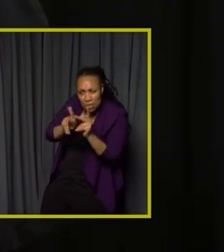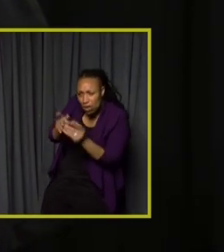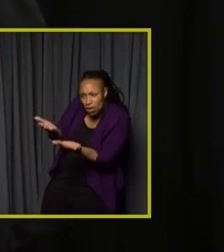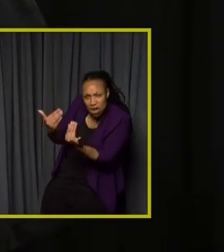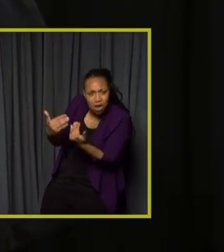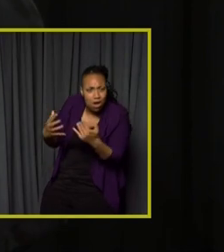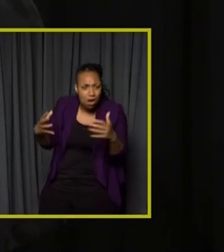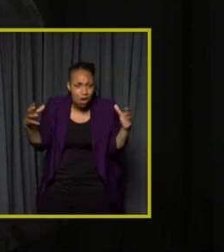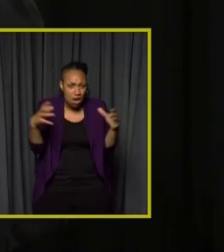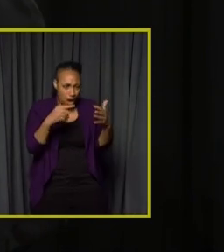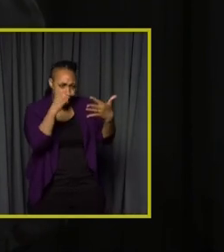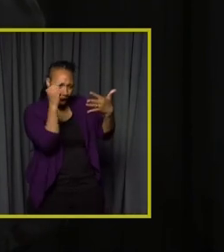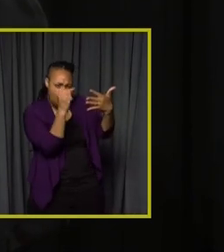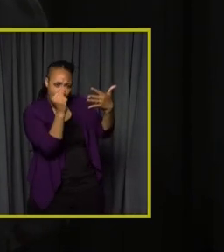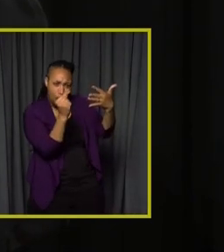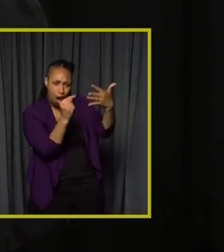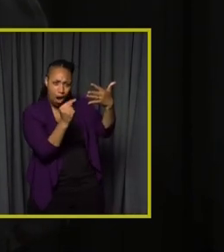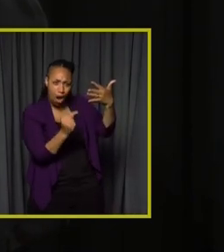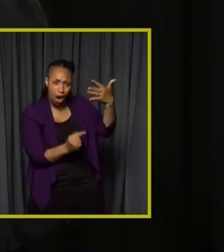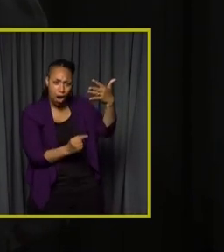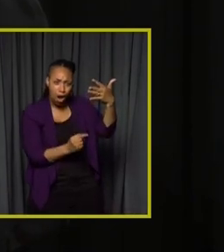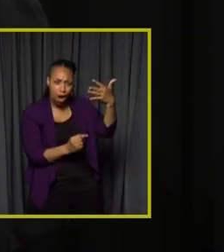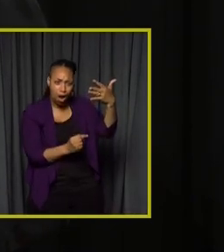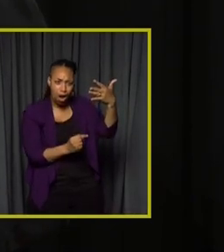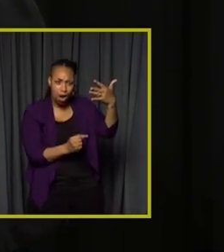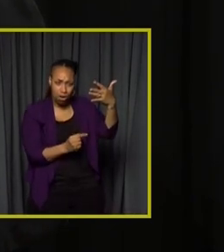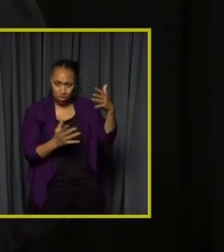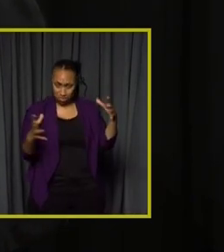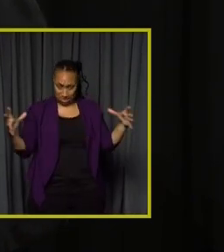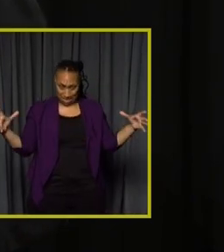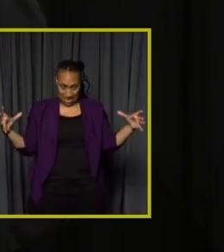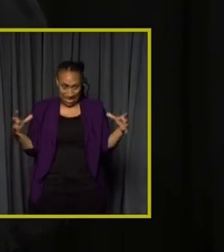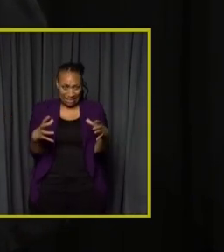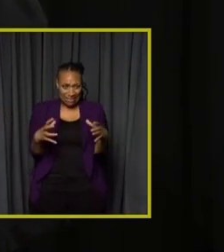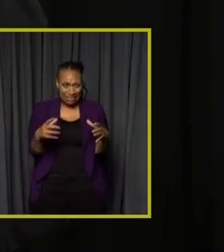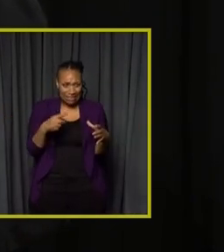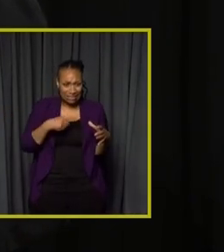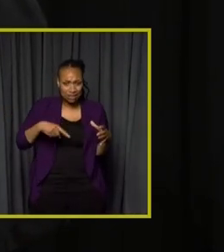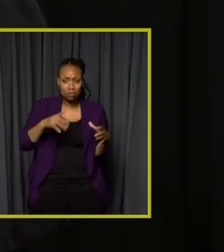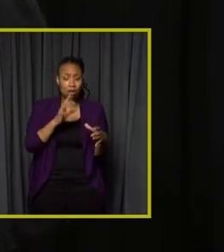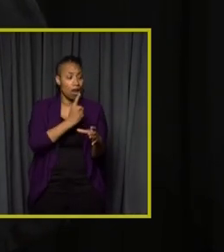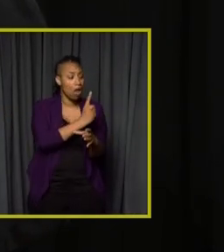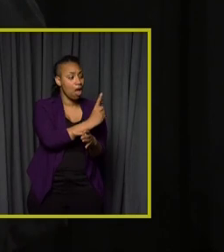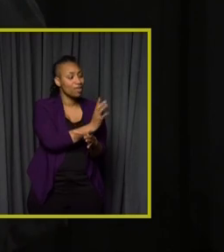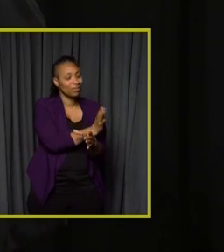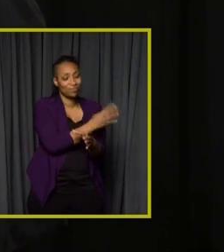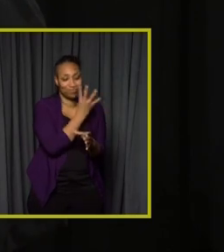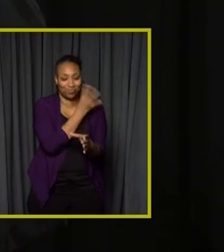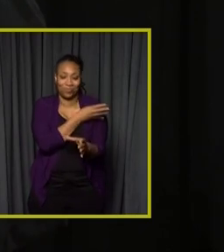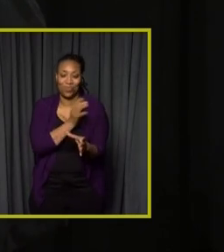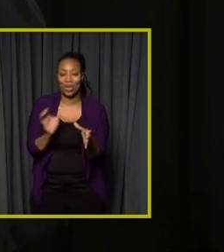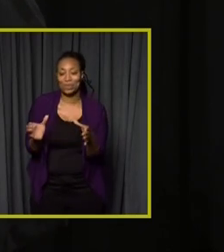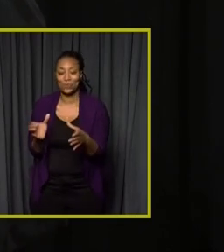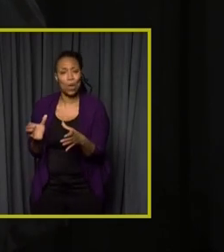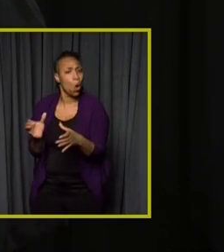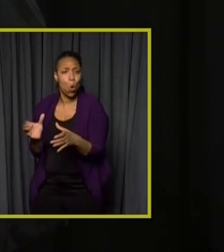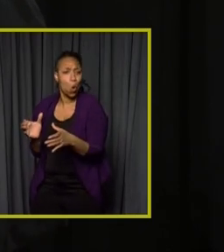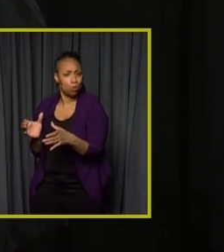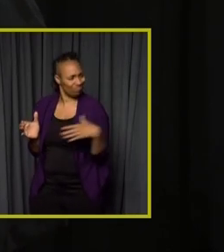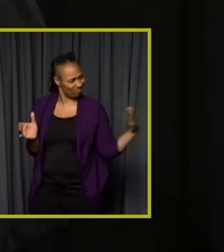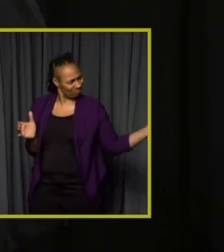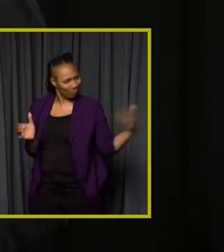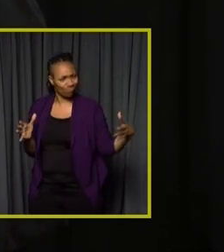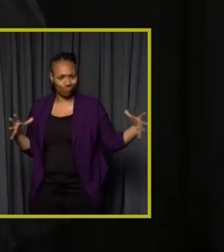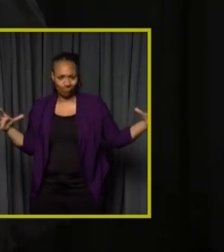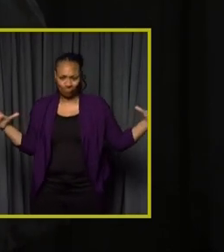nobody out. When you lift from the bottom, everybody rises. Prioritize the leadership of the poor, low income, and most